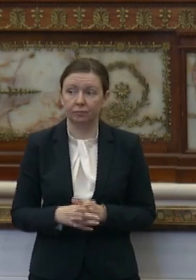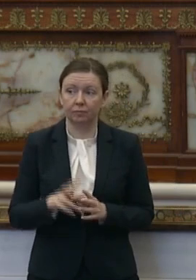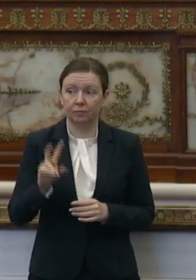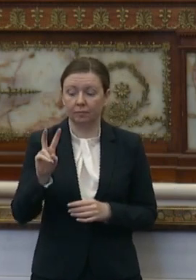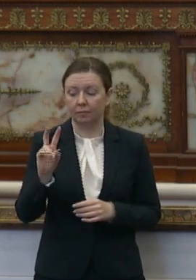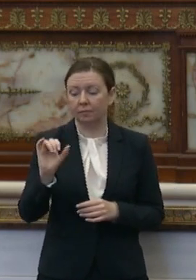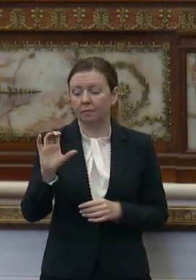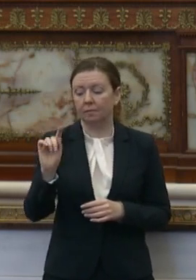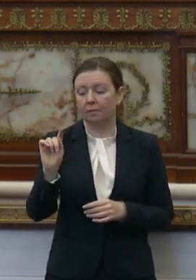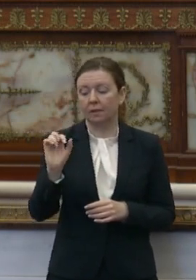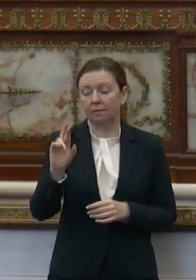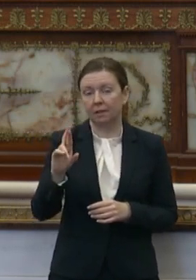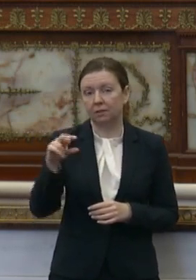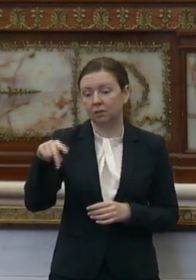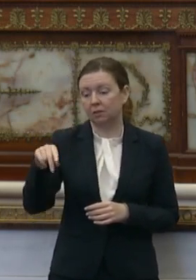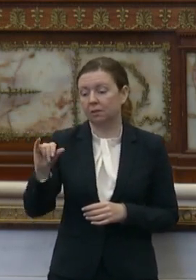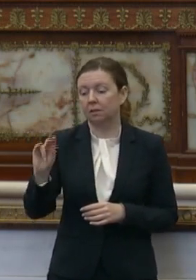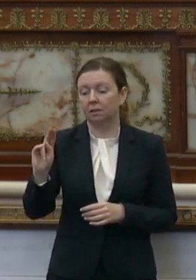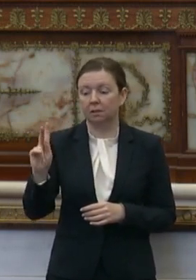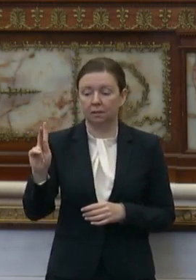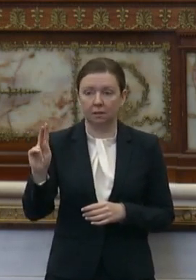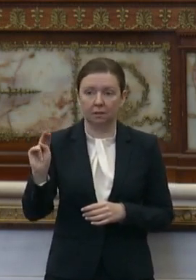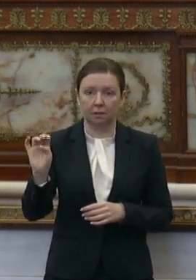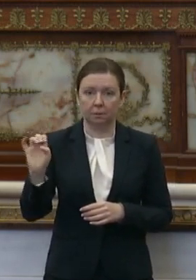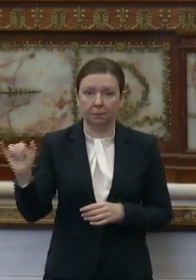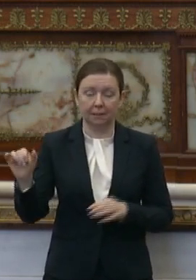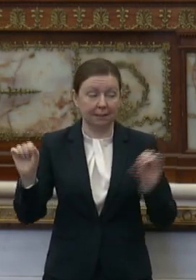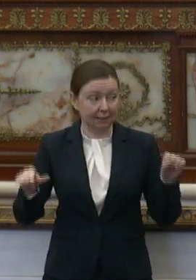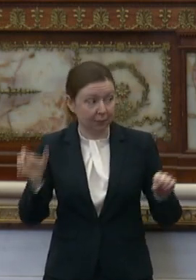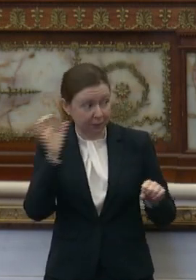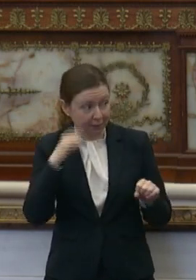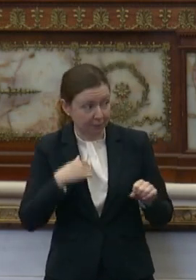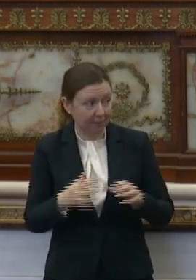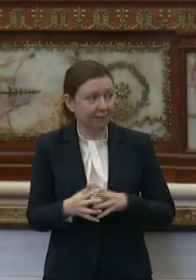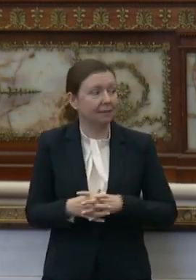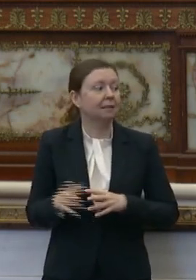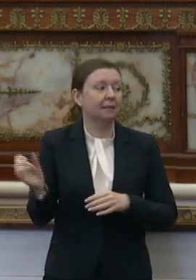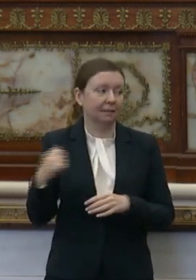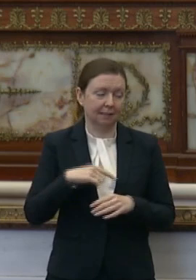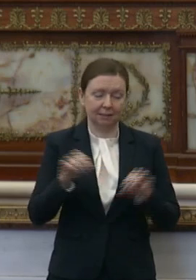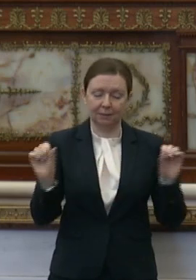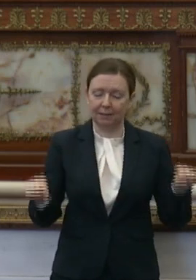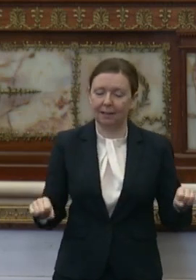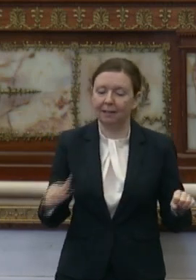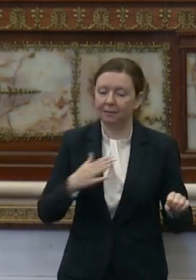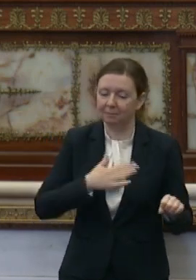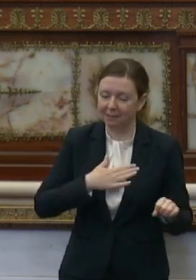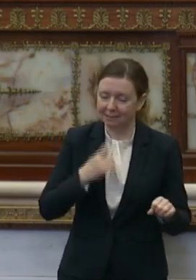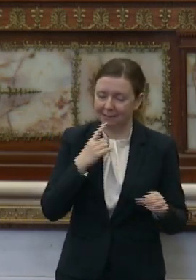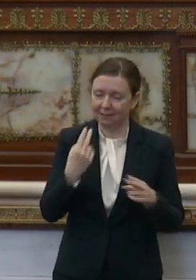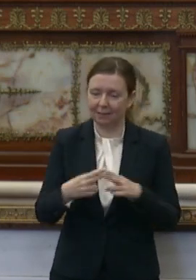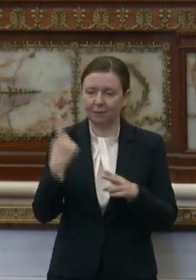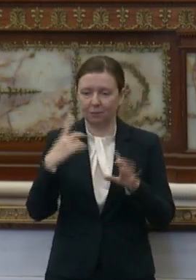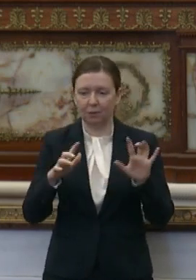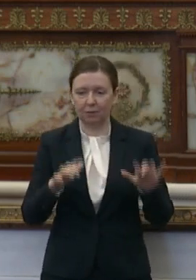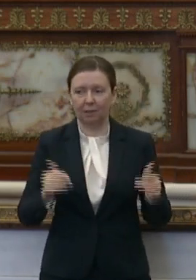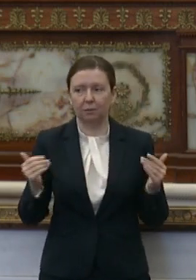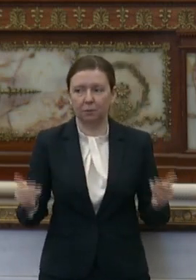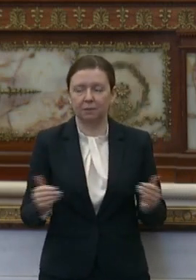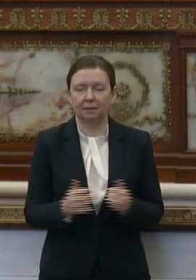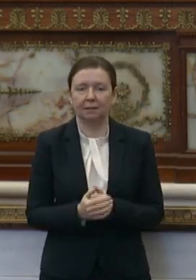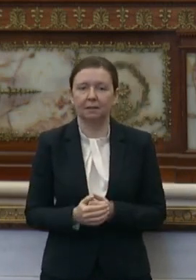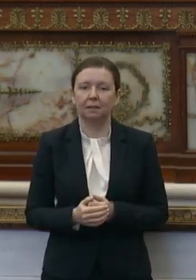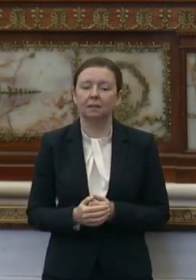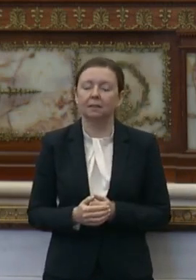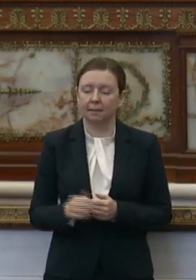Victor Pinckney. Can you hear me? Yes, we can. Please state your name for the record for your